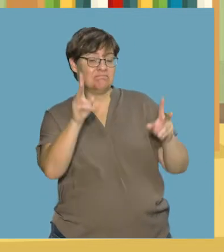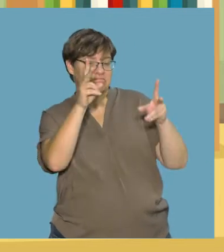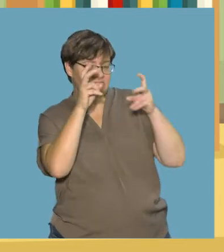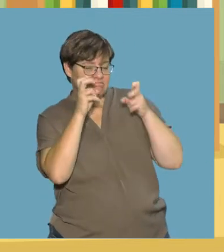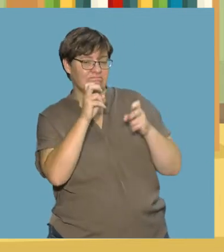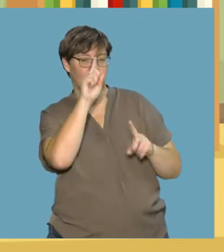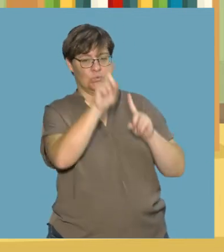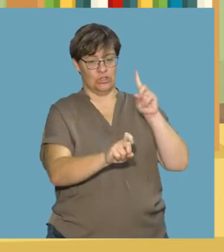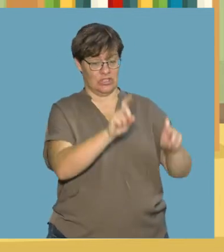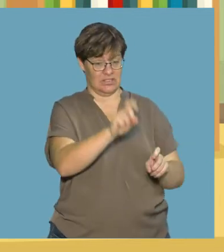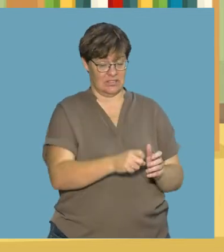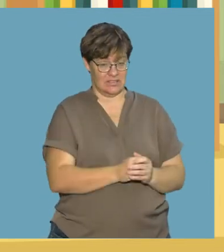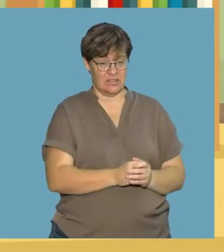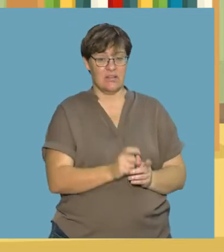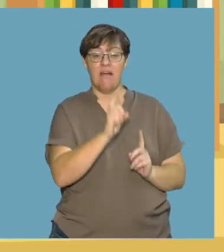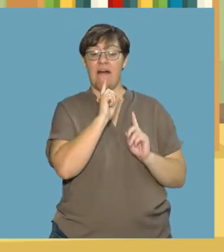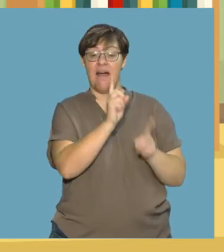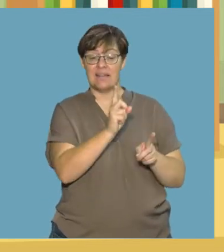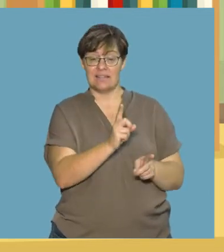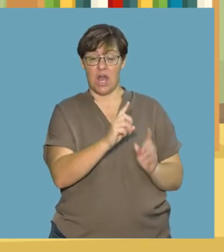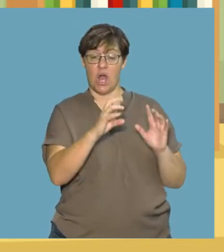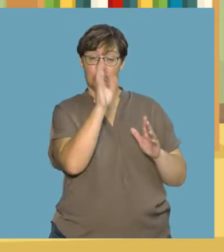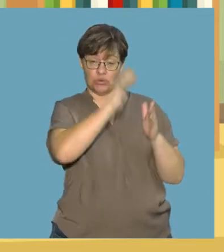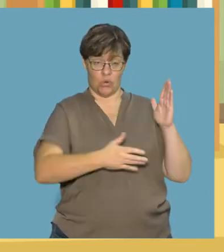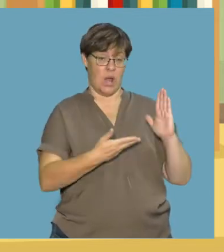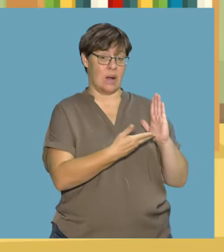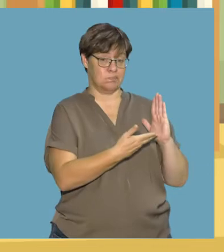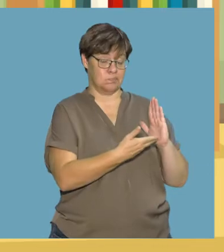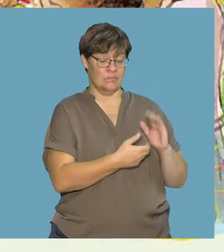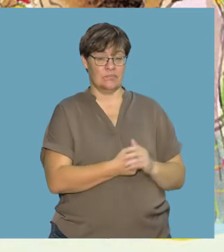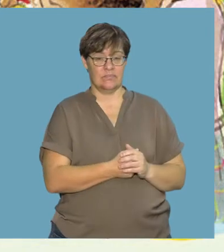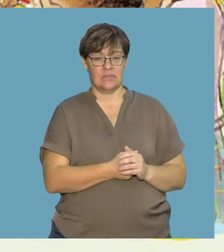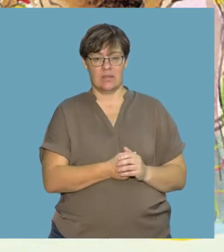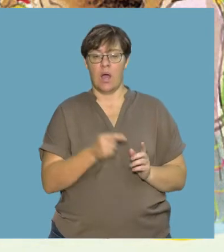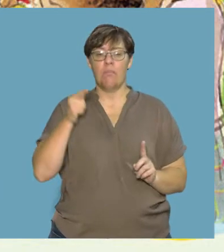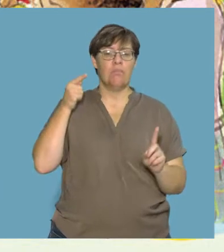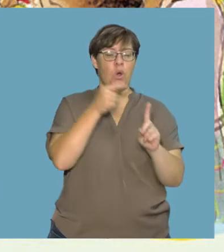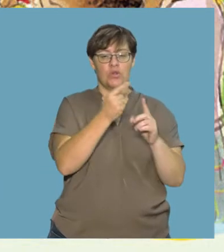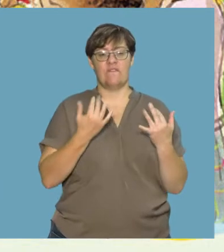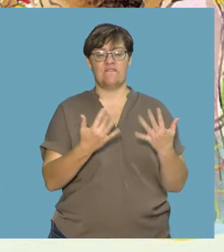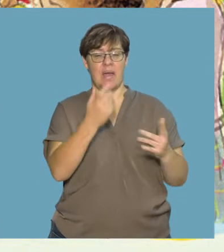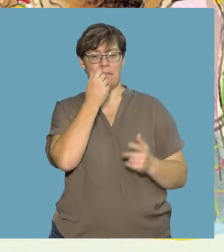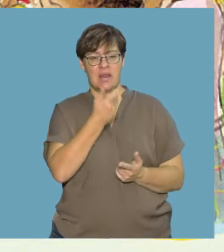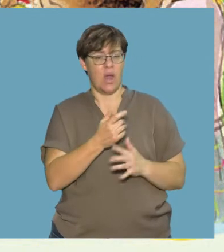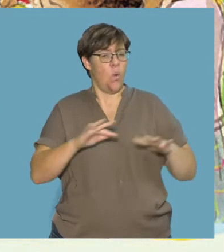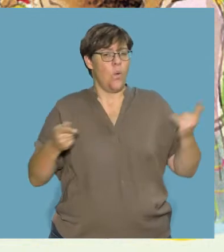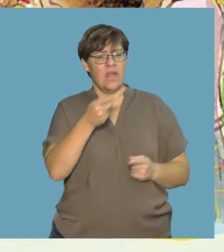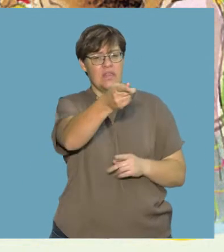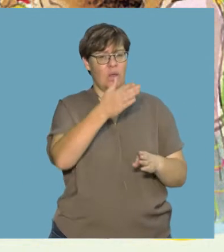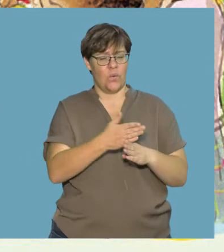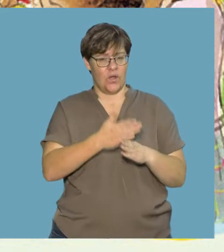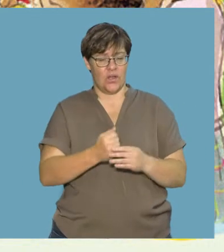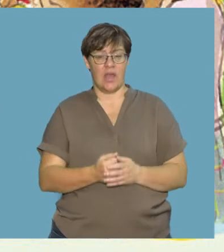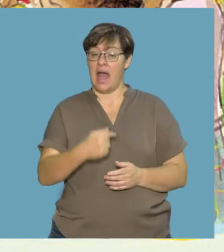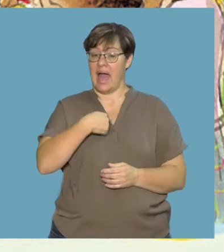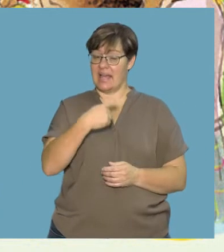questions. The answers are in the story. Point to the firemen. Where do they work? I